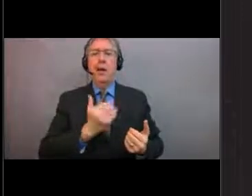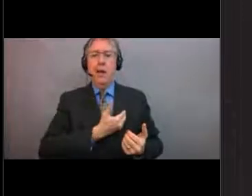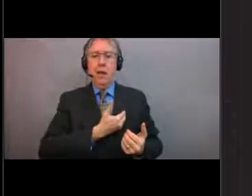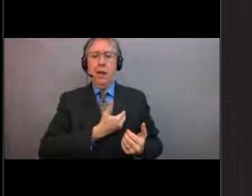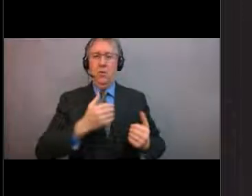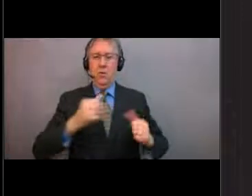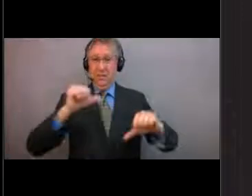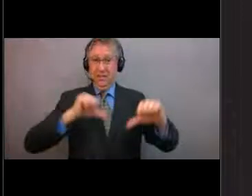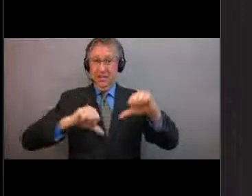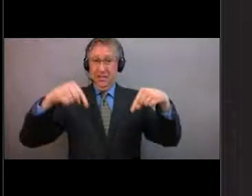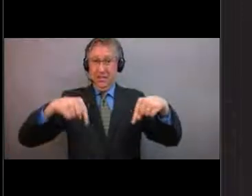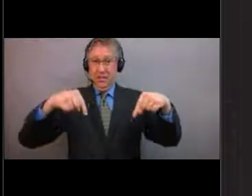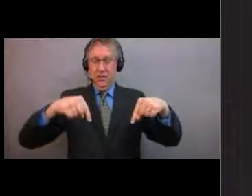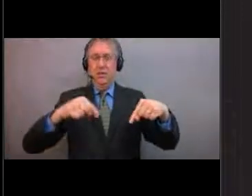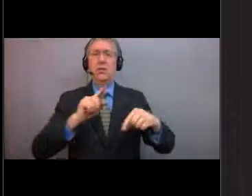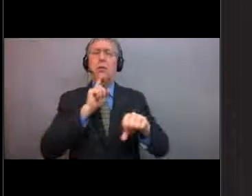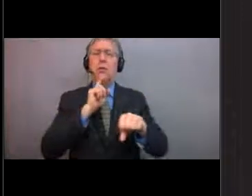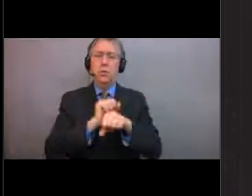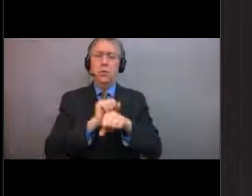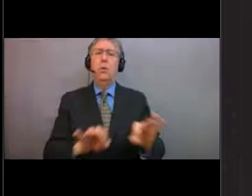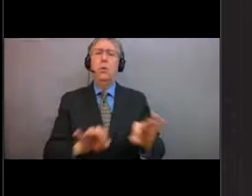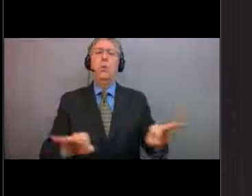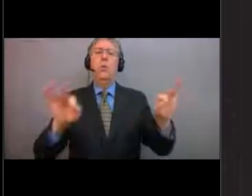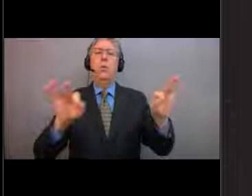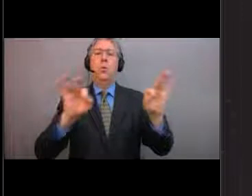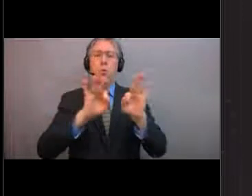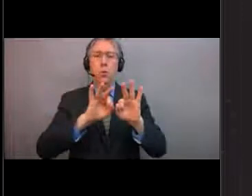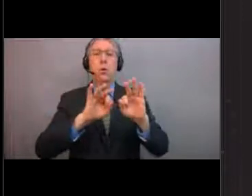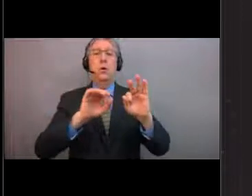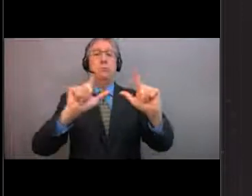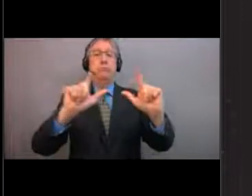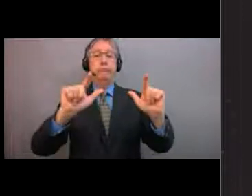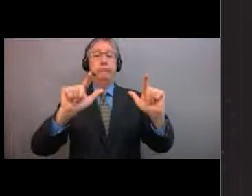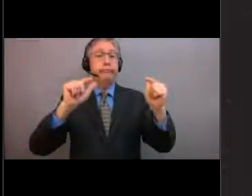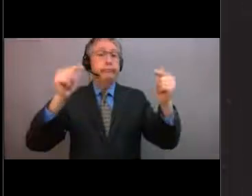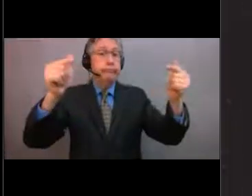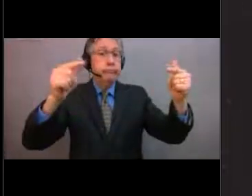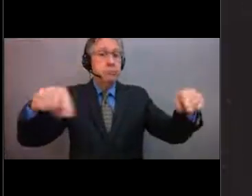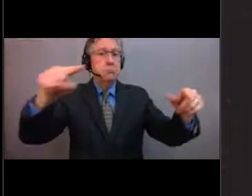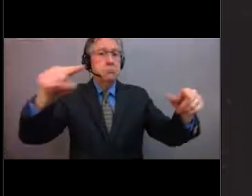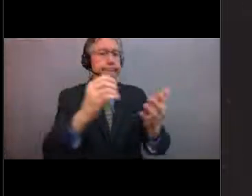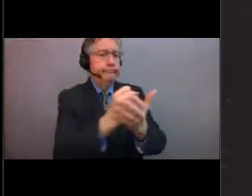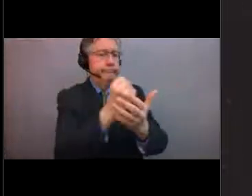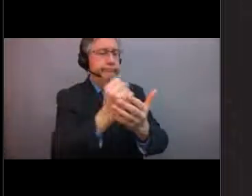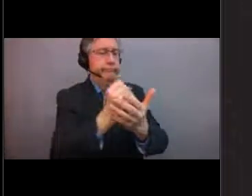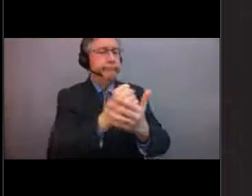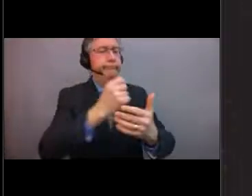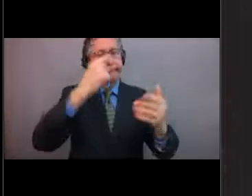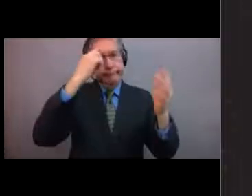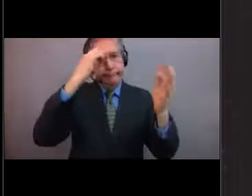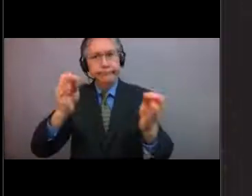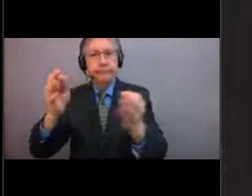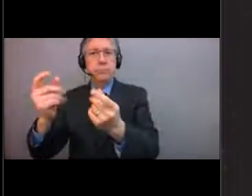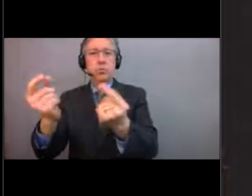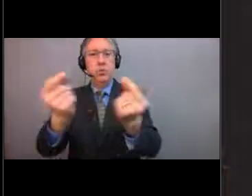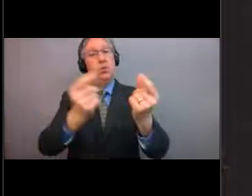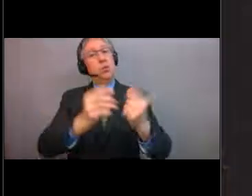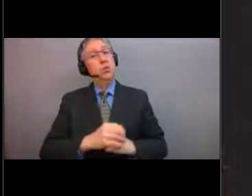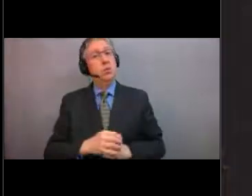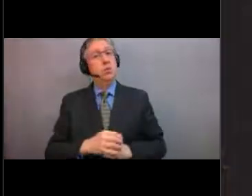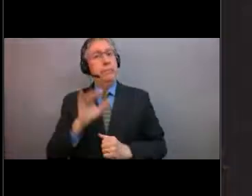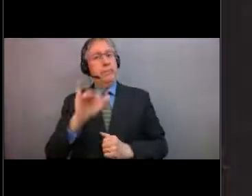is worthy of being used in decisions that come thereafter. So with that very brief introduction,